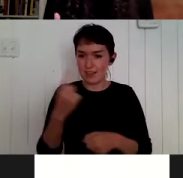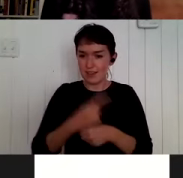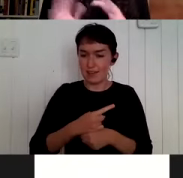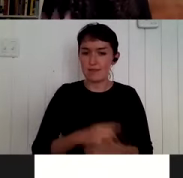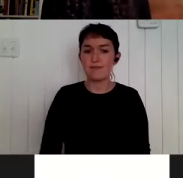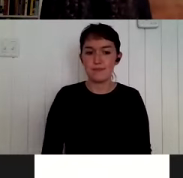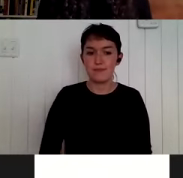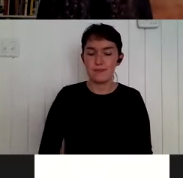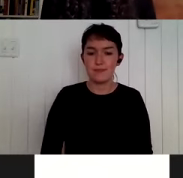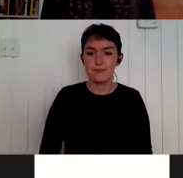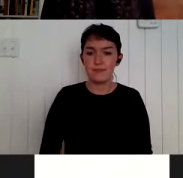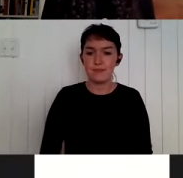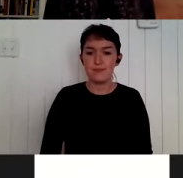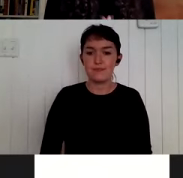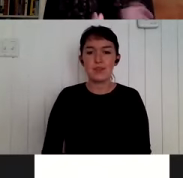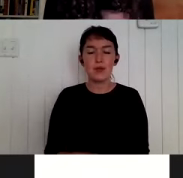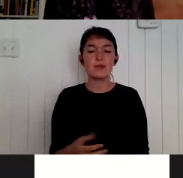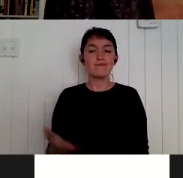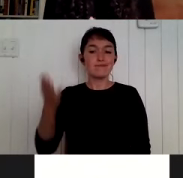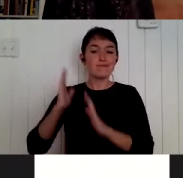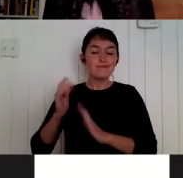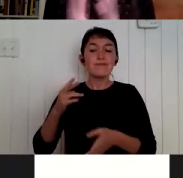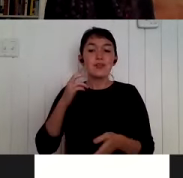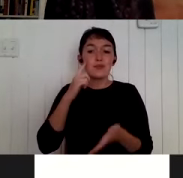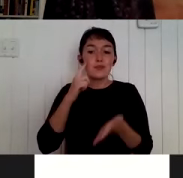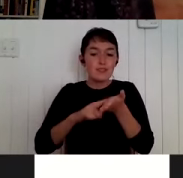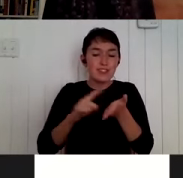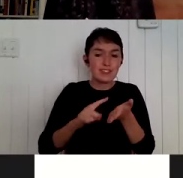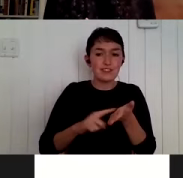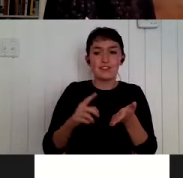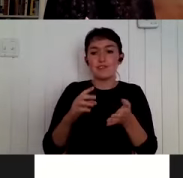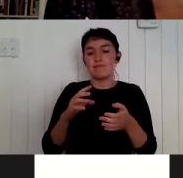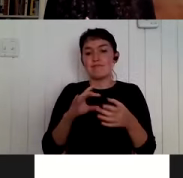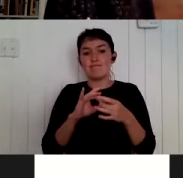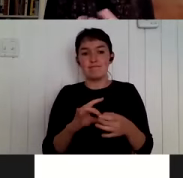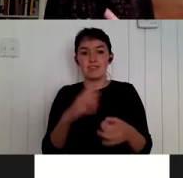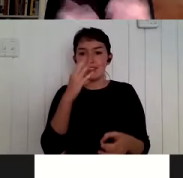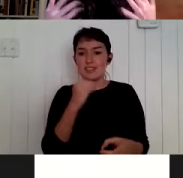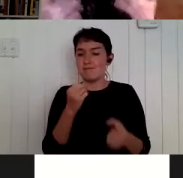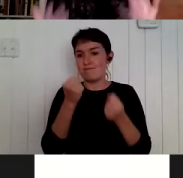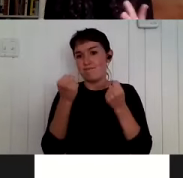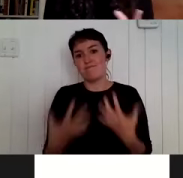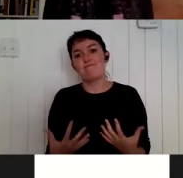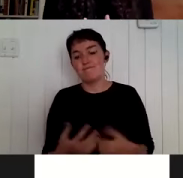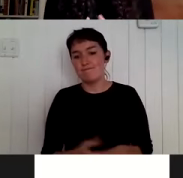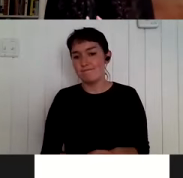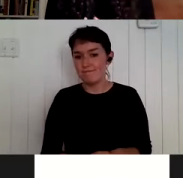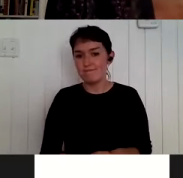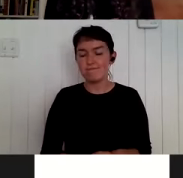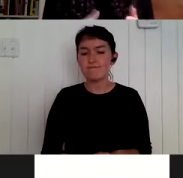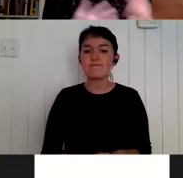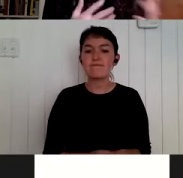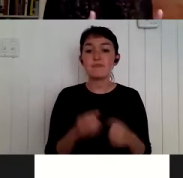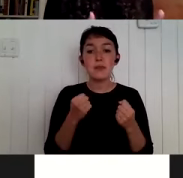Research has long tried to understand the effects of sleep on memory. There's been a lot of research on this topic. And there have been a lot of studies that have